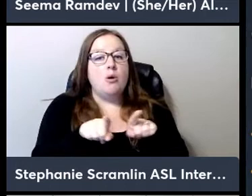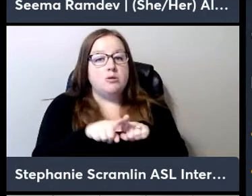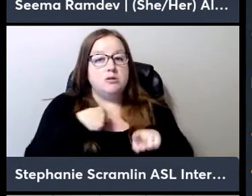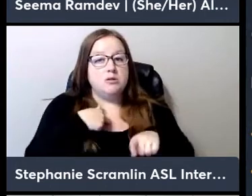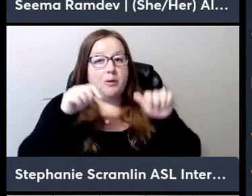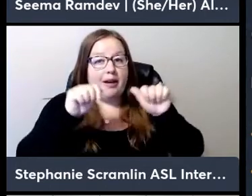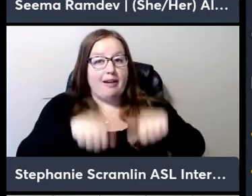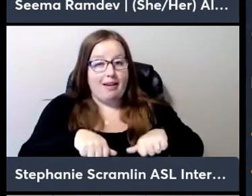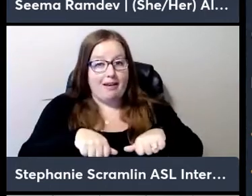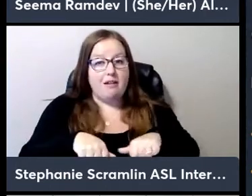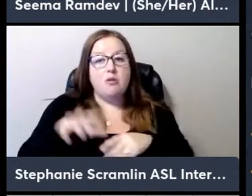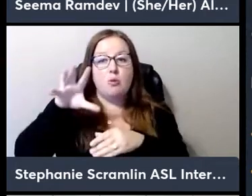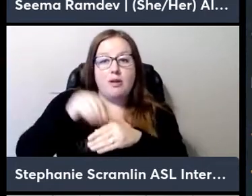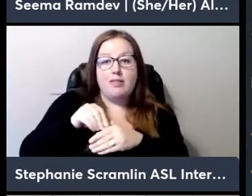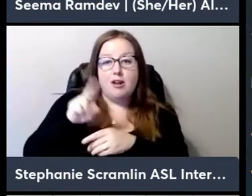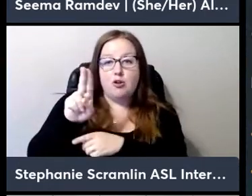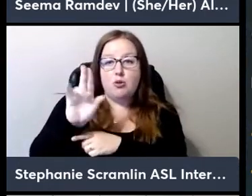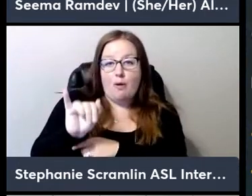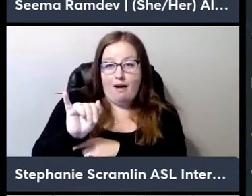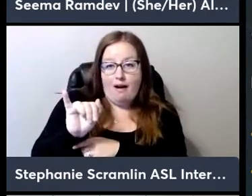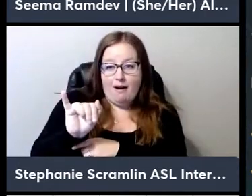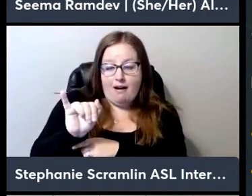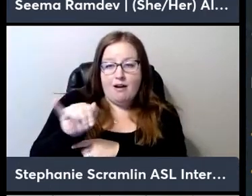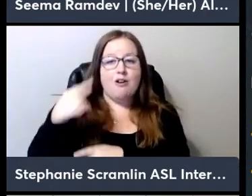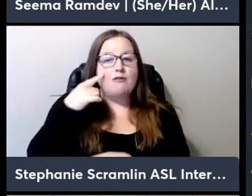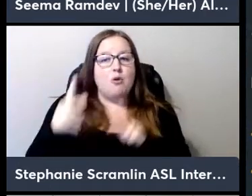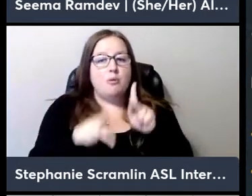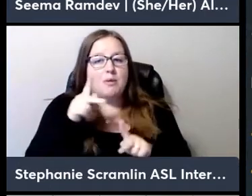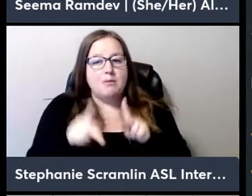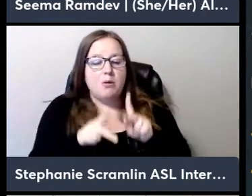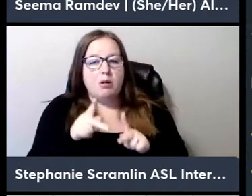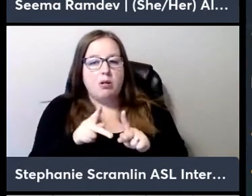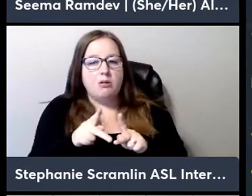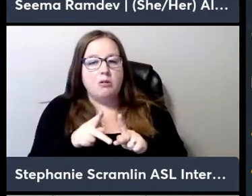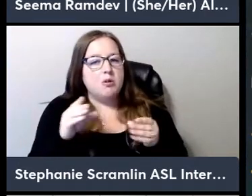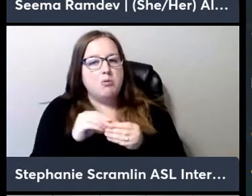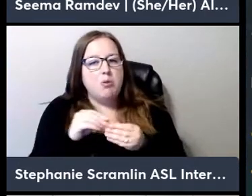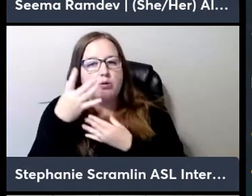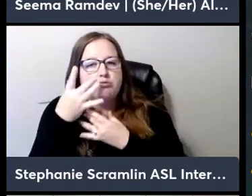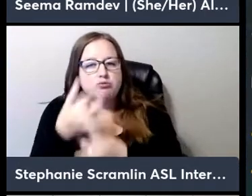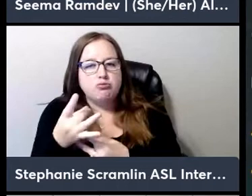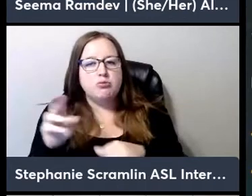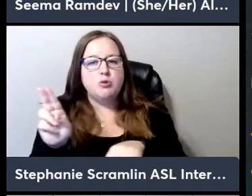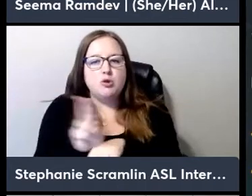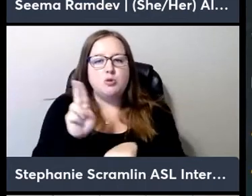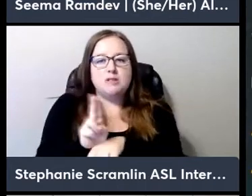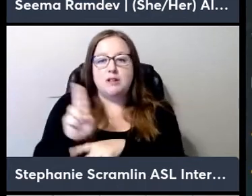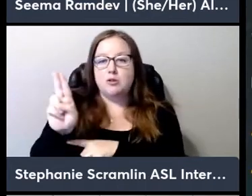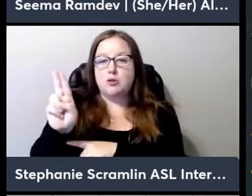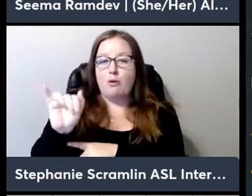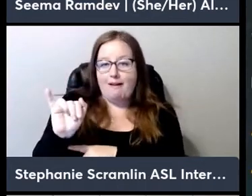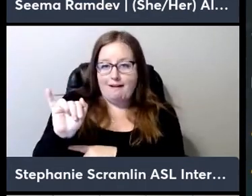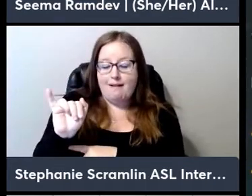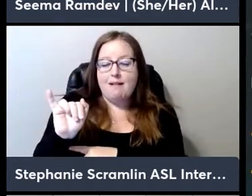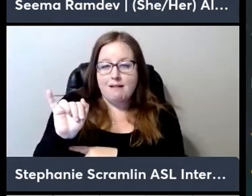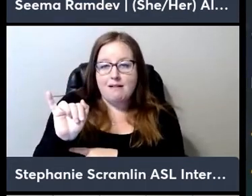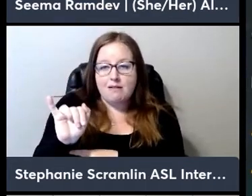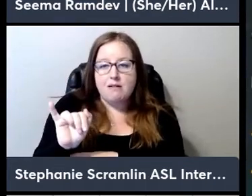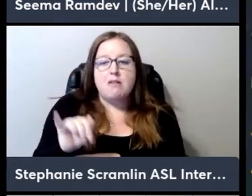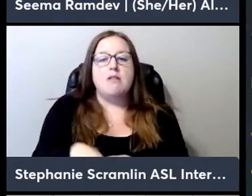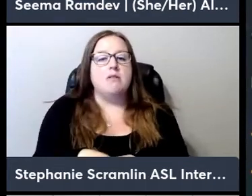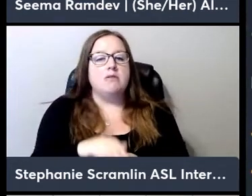from within the UI for folks who are more interested in using the UI as opposed to